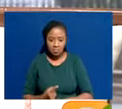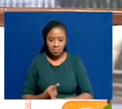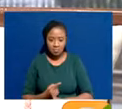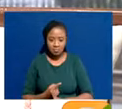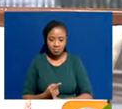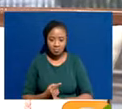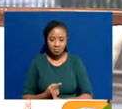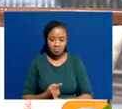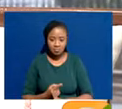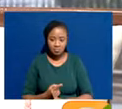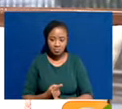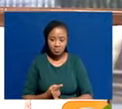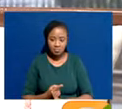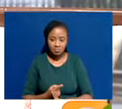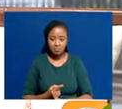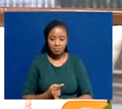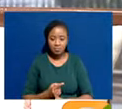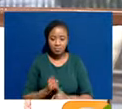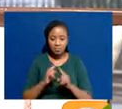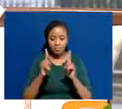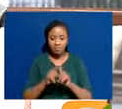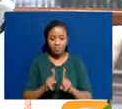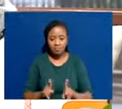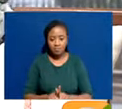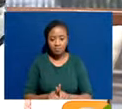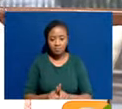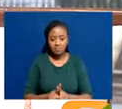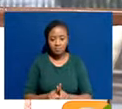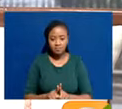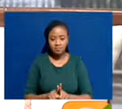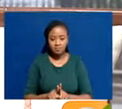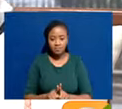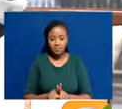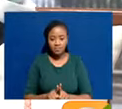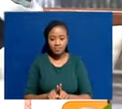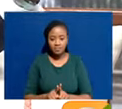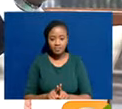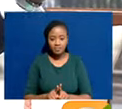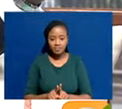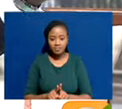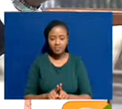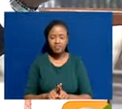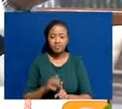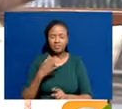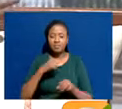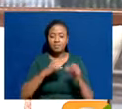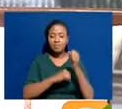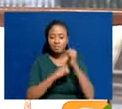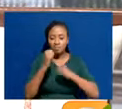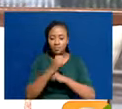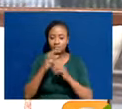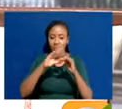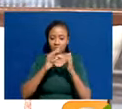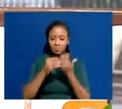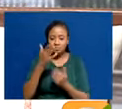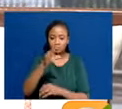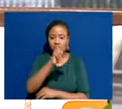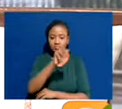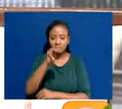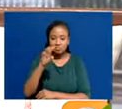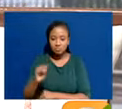priority to get those jobs. But you see, if you just superimpose it, the structure that was created in MS is